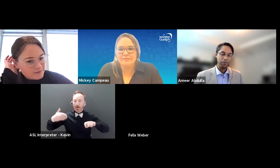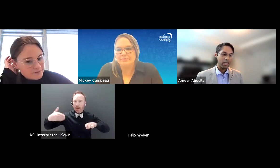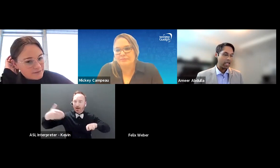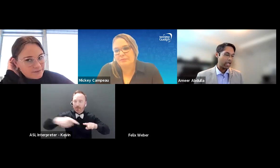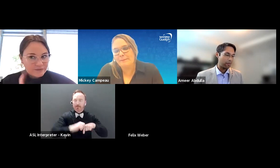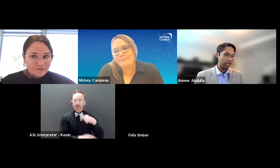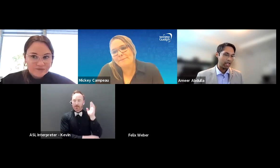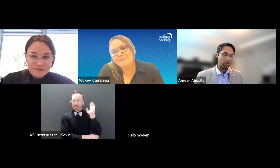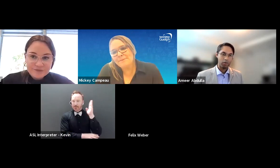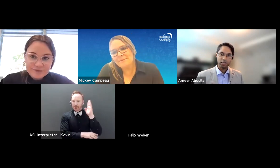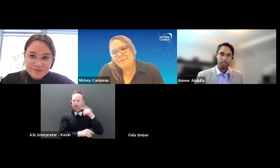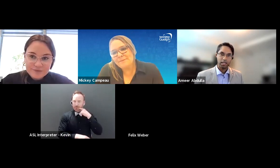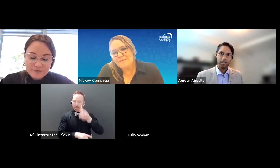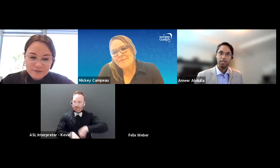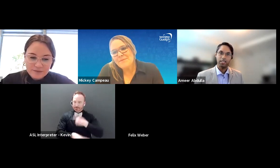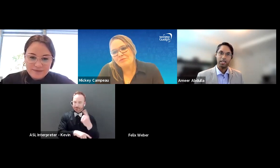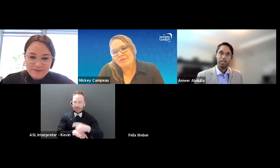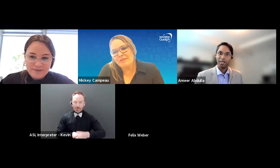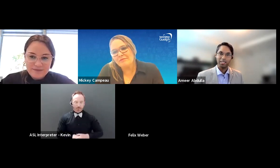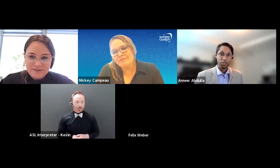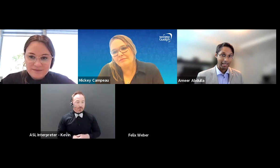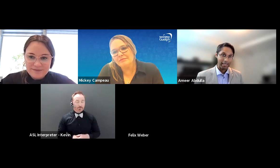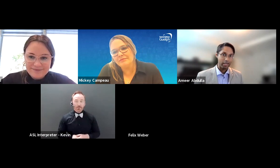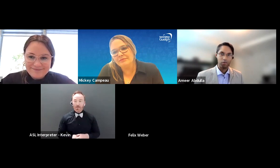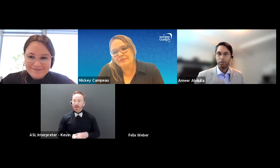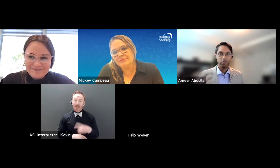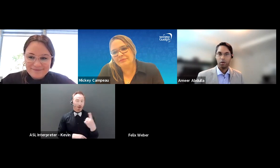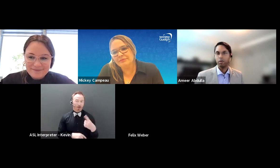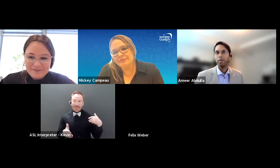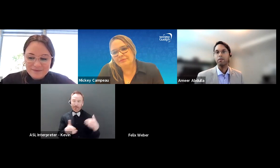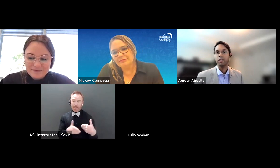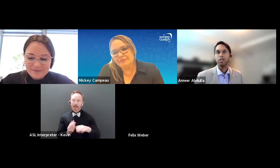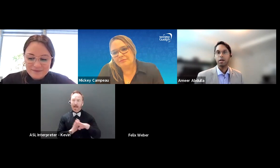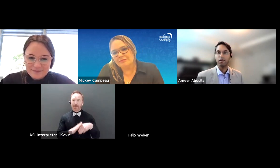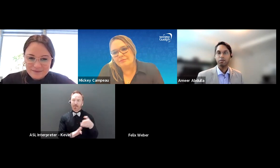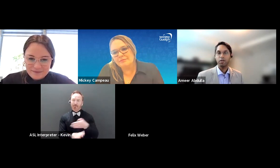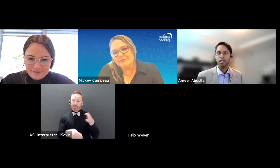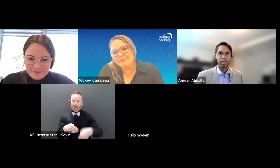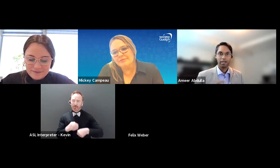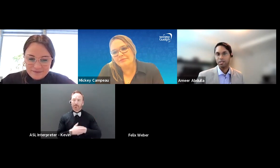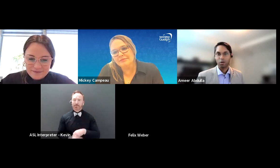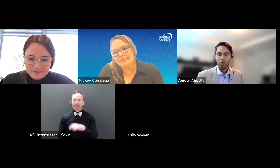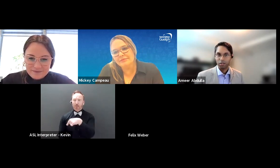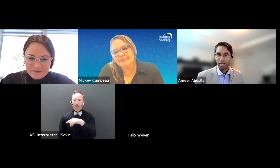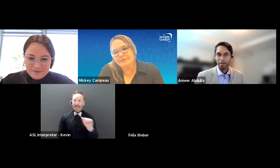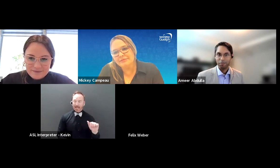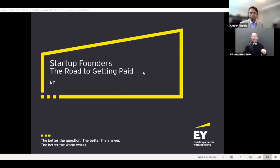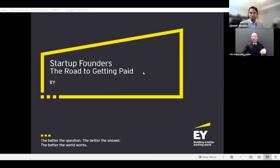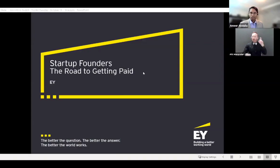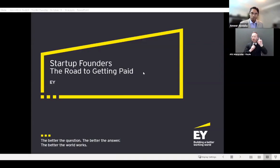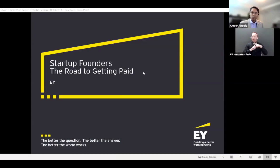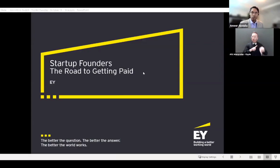today. And always there is a Q&A session at the end where we might invite you to come off mute and ask your question